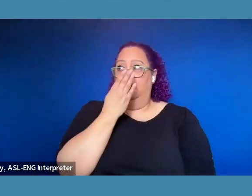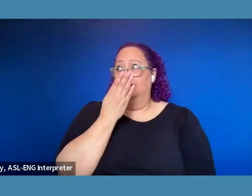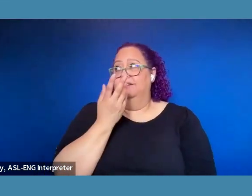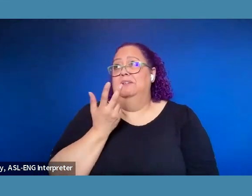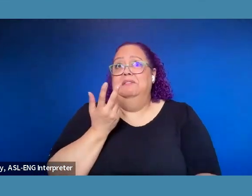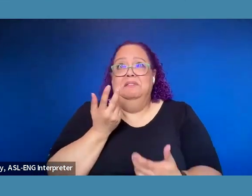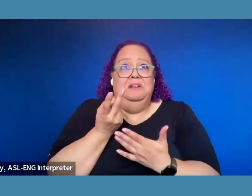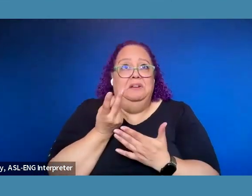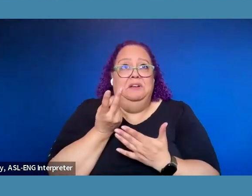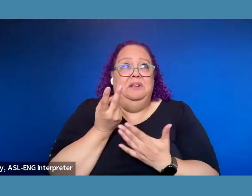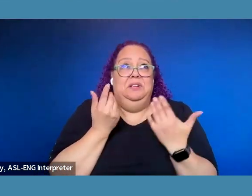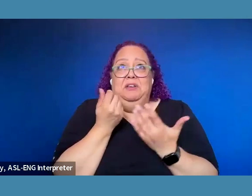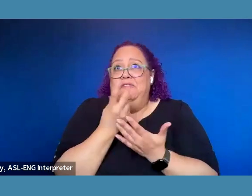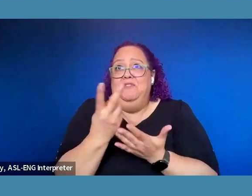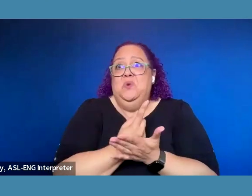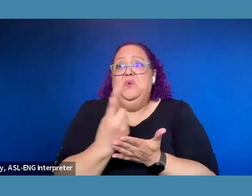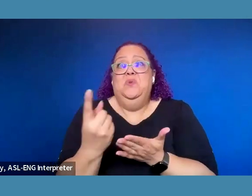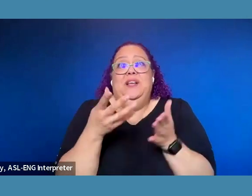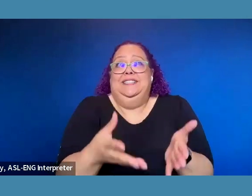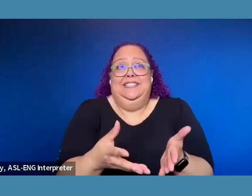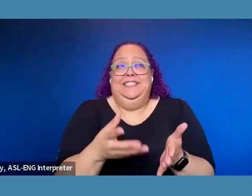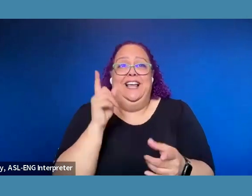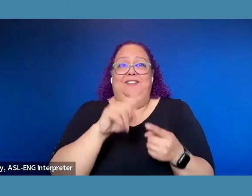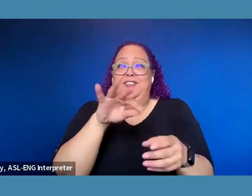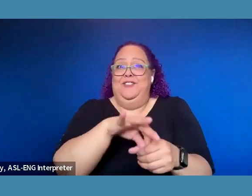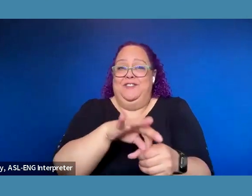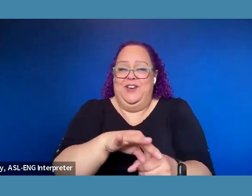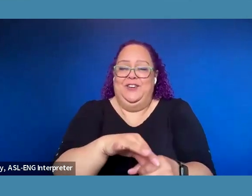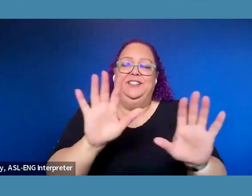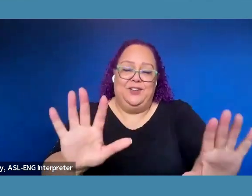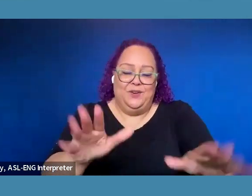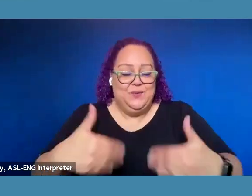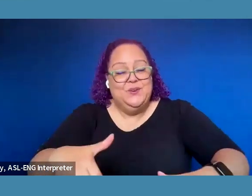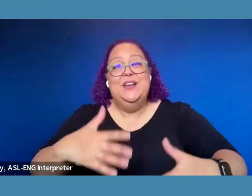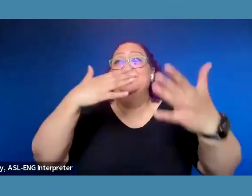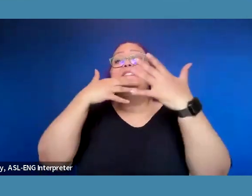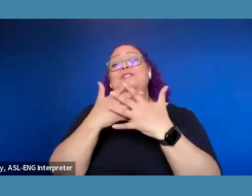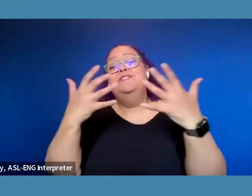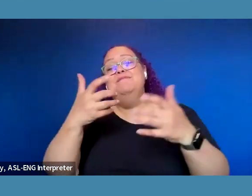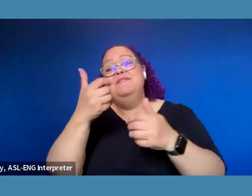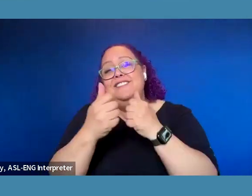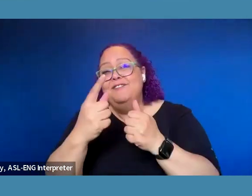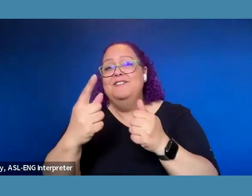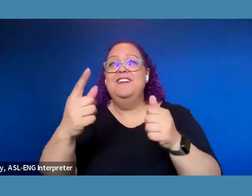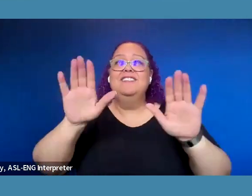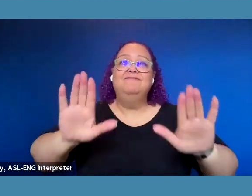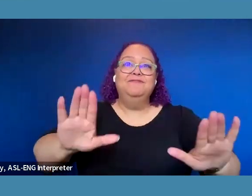So Yeah, thank it's you so gonna much, come everyone. fast. Have a great rest of your day. Bye, all.